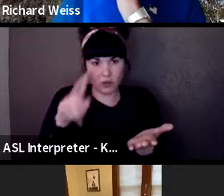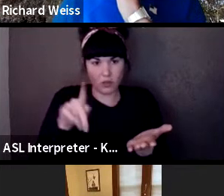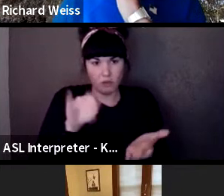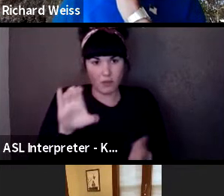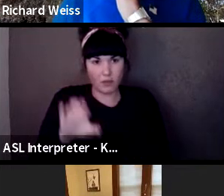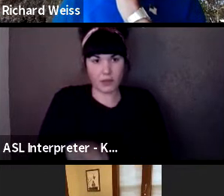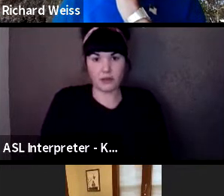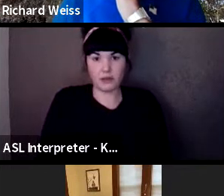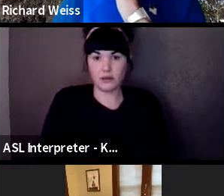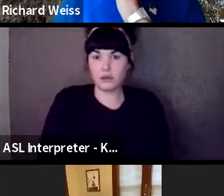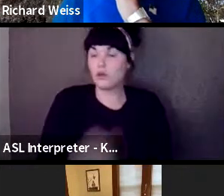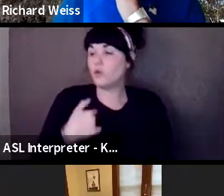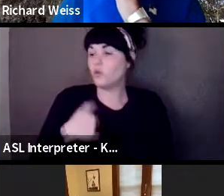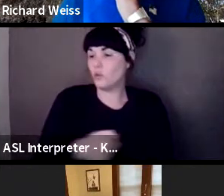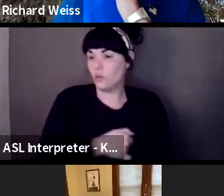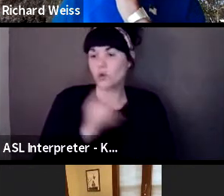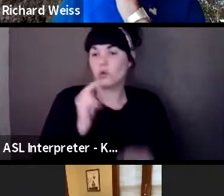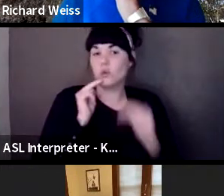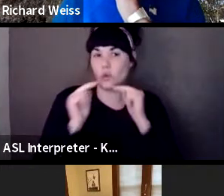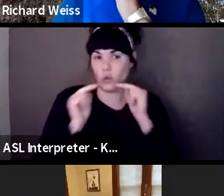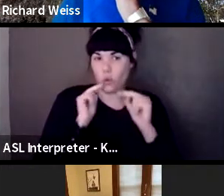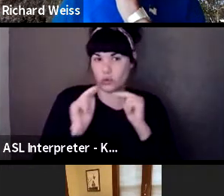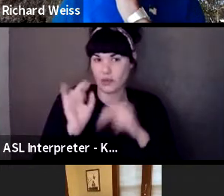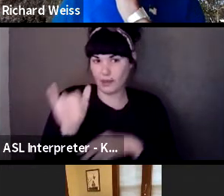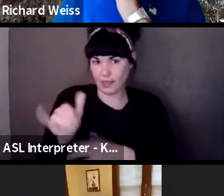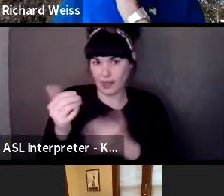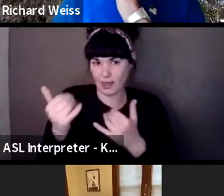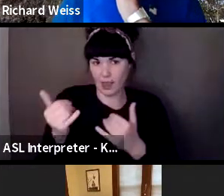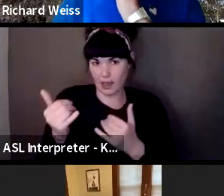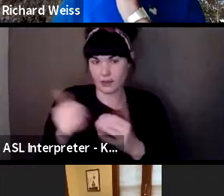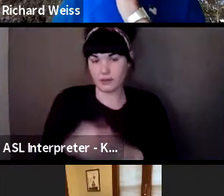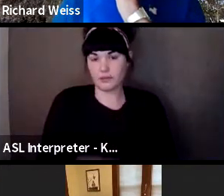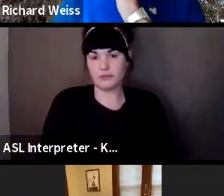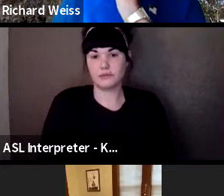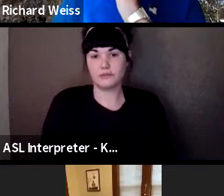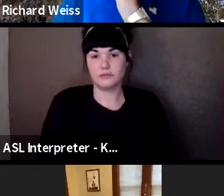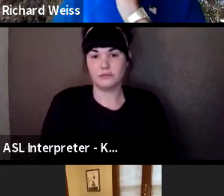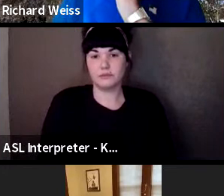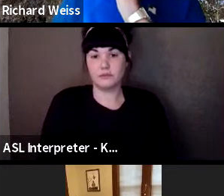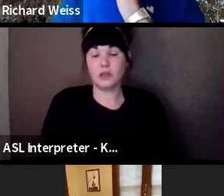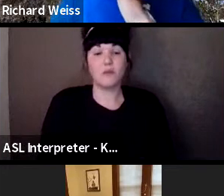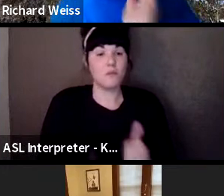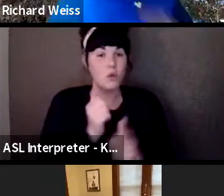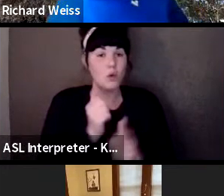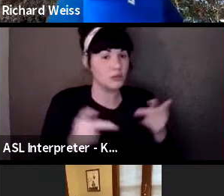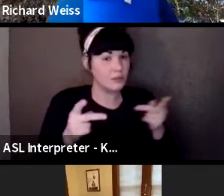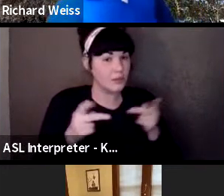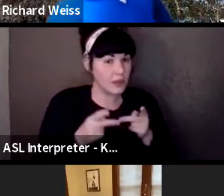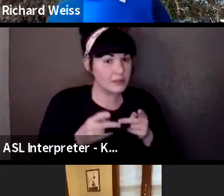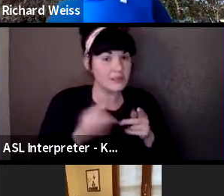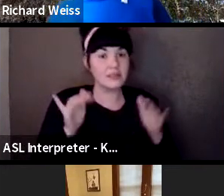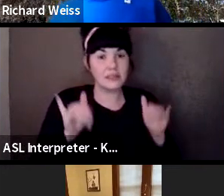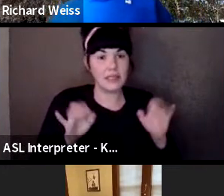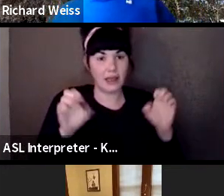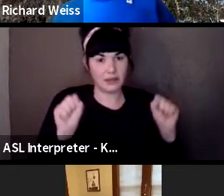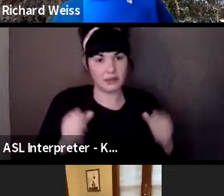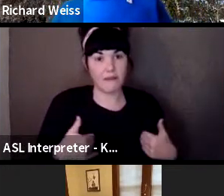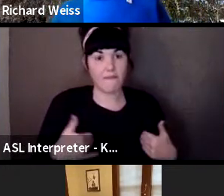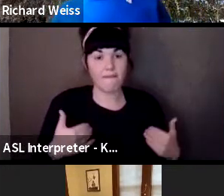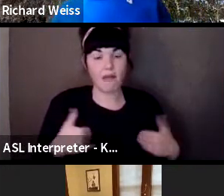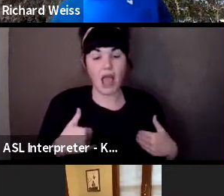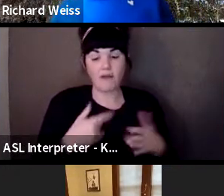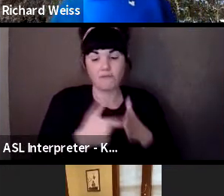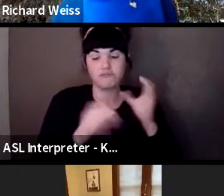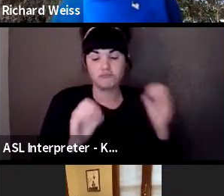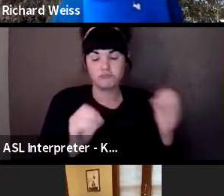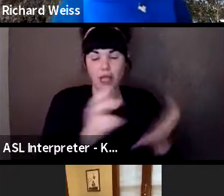We're negotiating on that part of it with regards to that. But for the most part, yes, there's free parking for the public. We have a couple